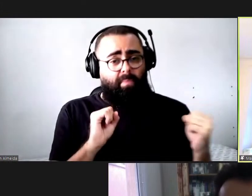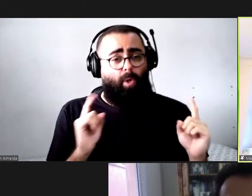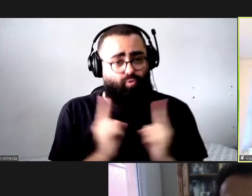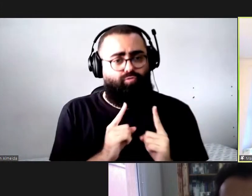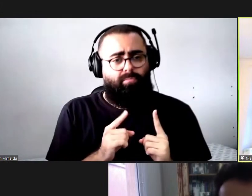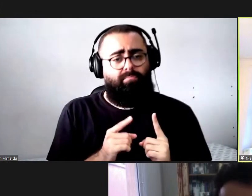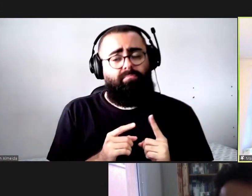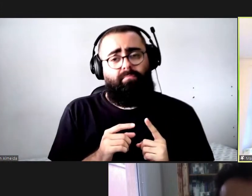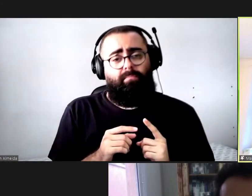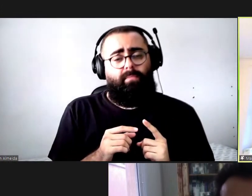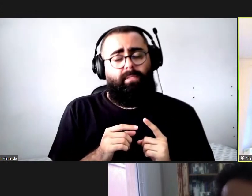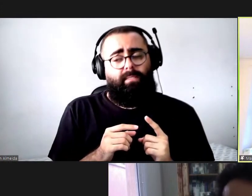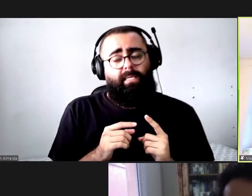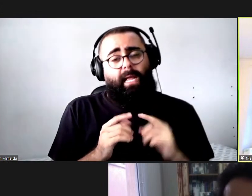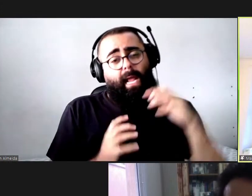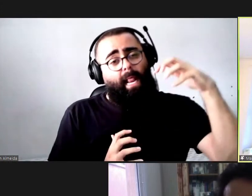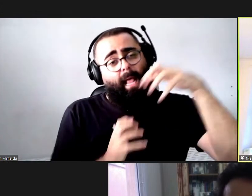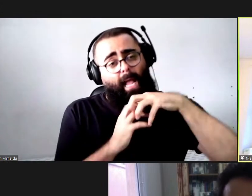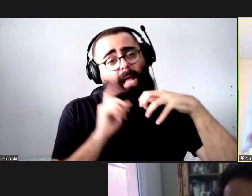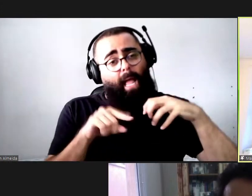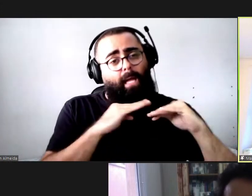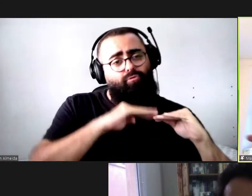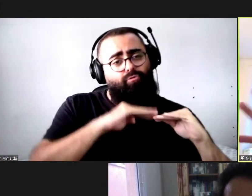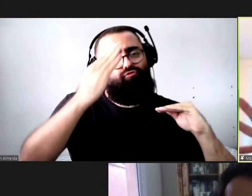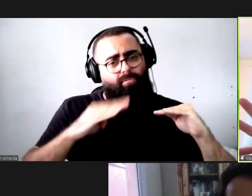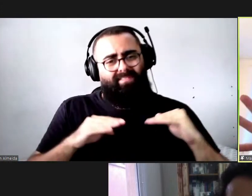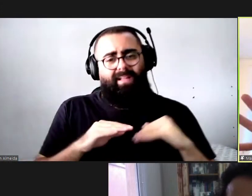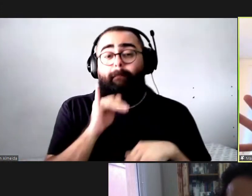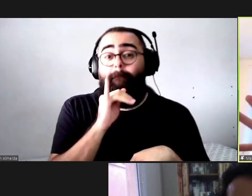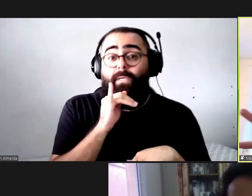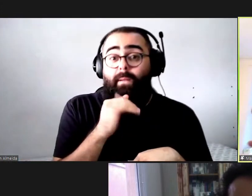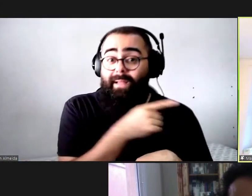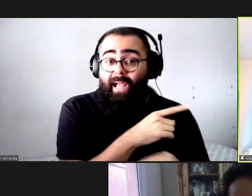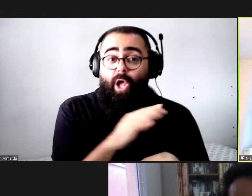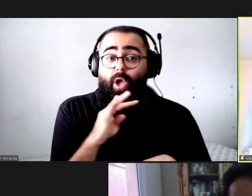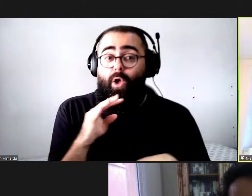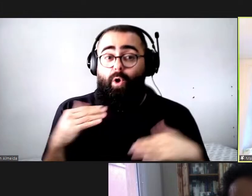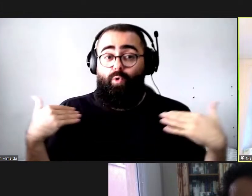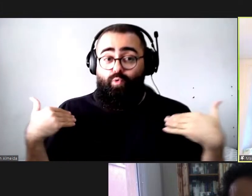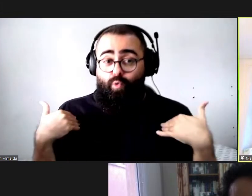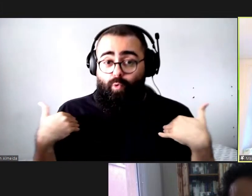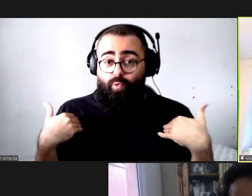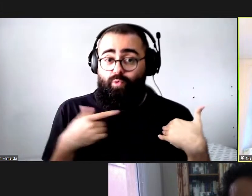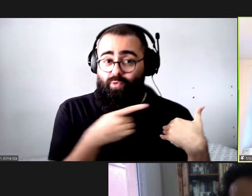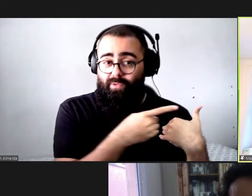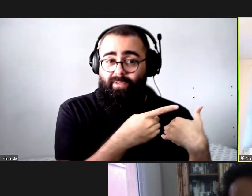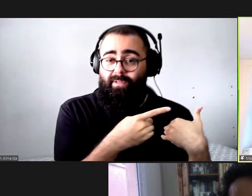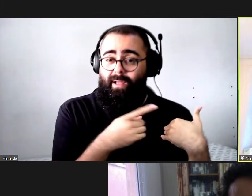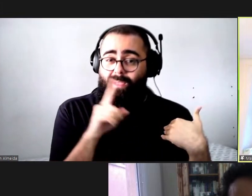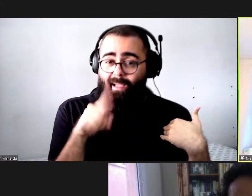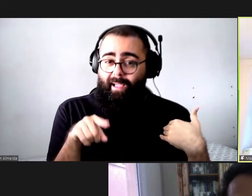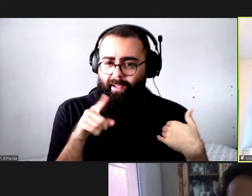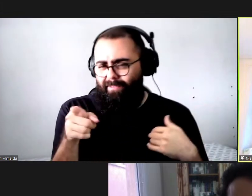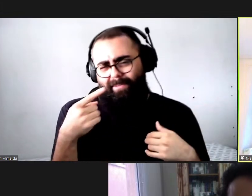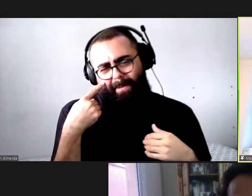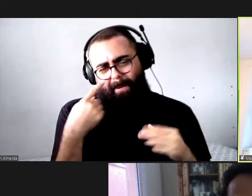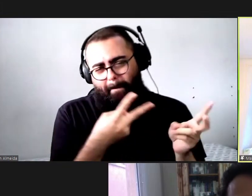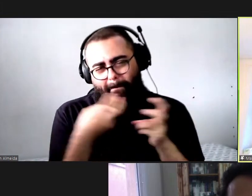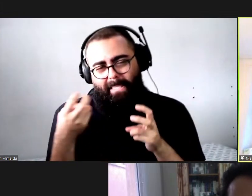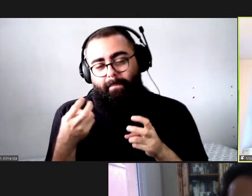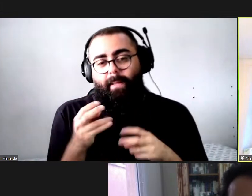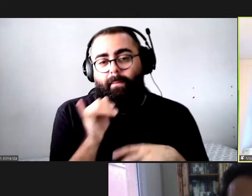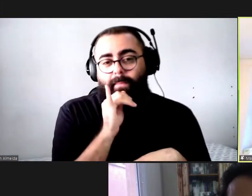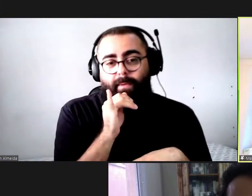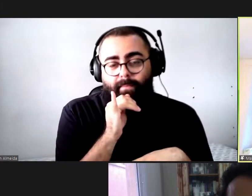could. I mean, it could well be. I mean, the tongue dorsum in this case, as you probably noticed, what the